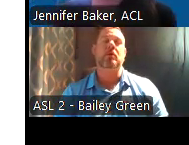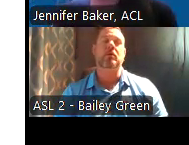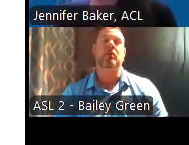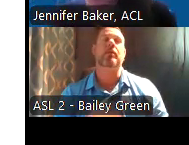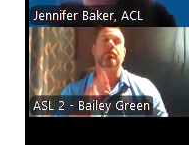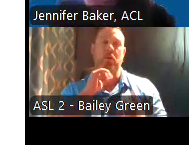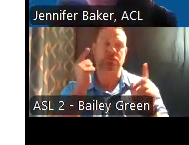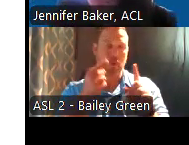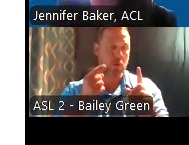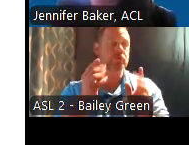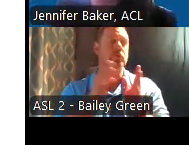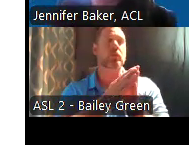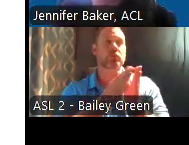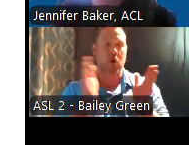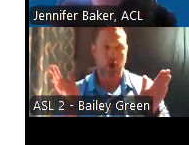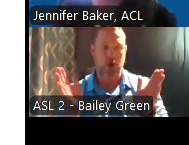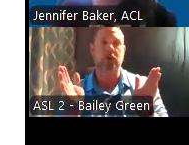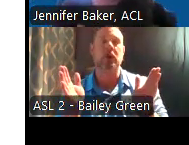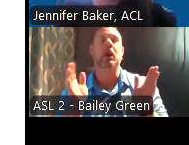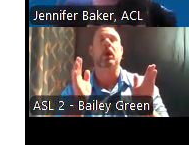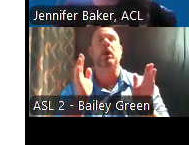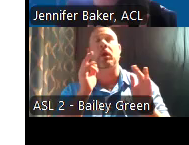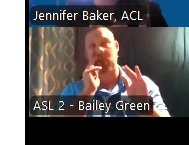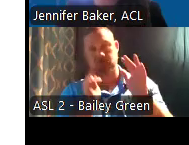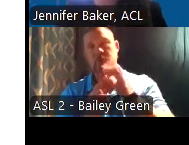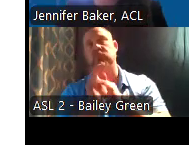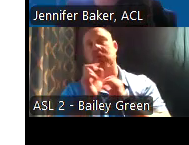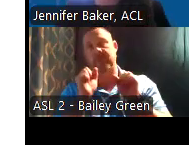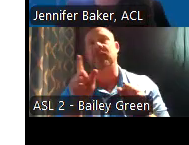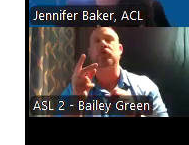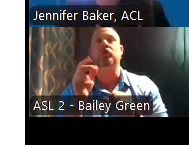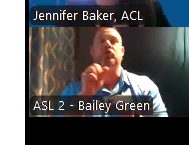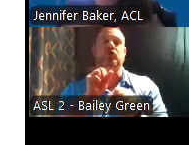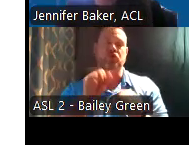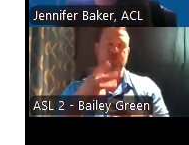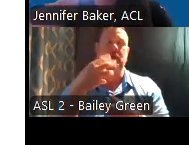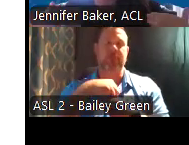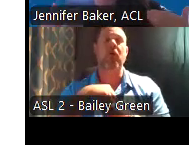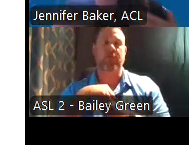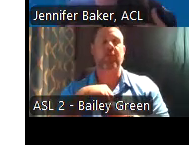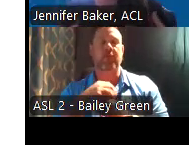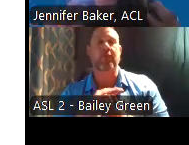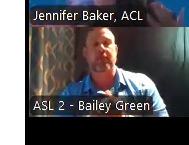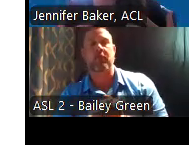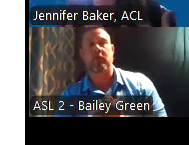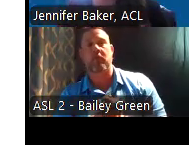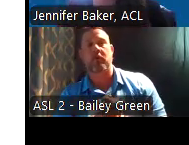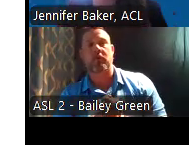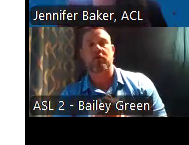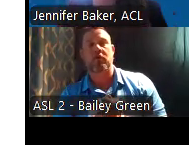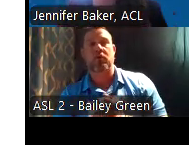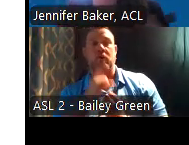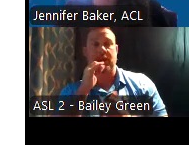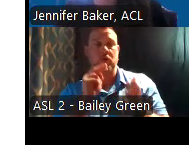said, were broad and aspirational enough that people could see themselves in it. One of the things that you'll note in the